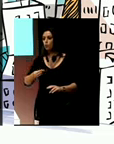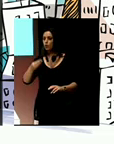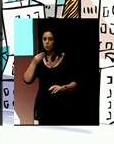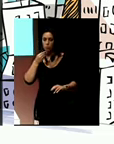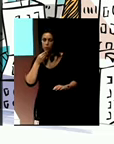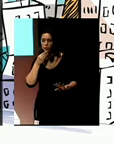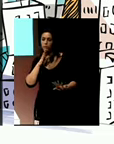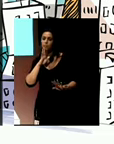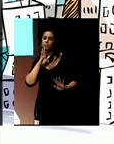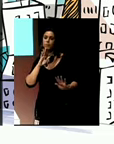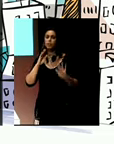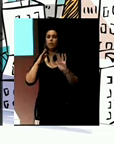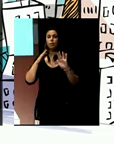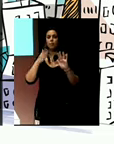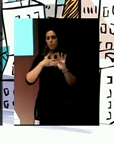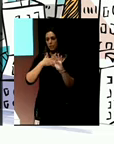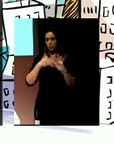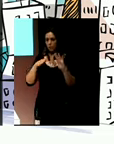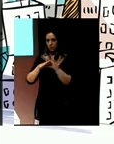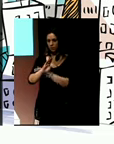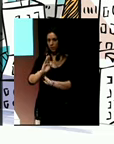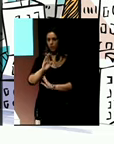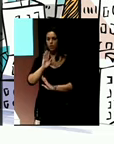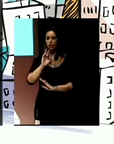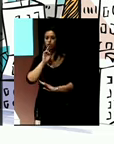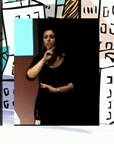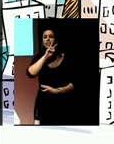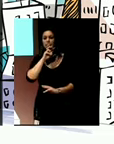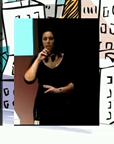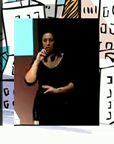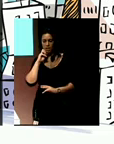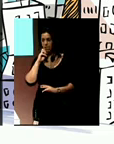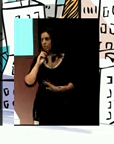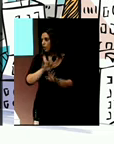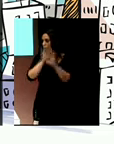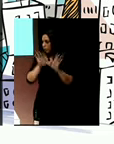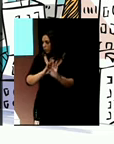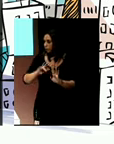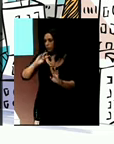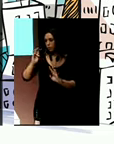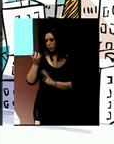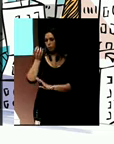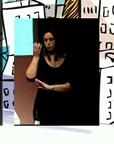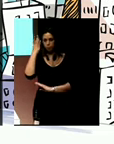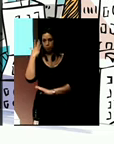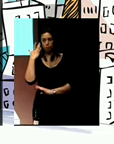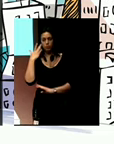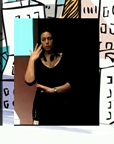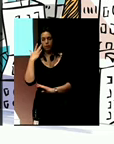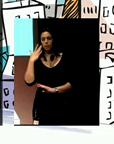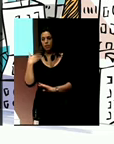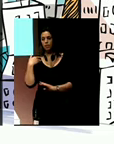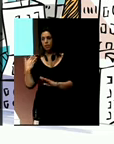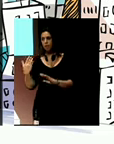interesting experience in Israel. And finally, we are going to talk about a